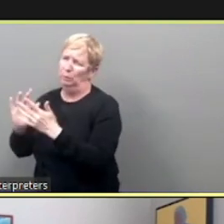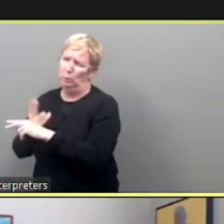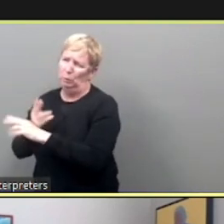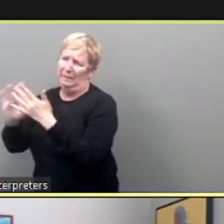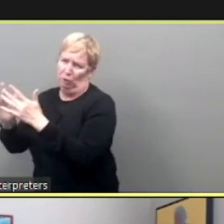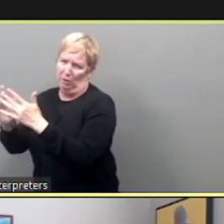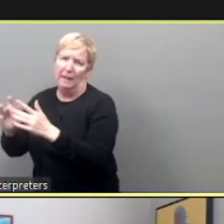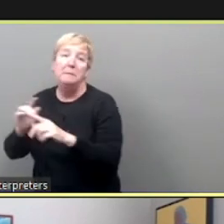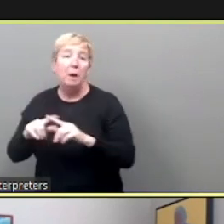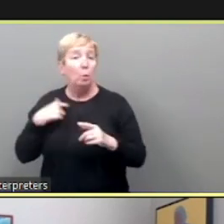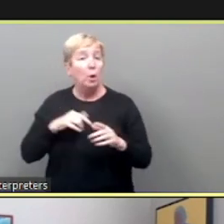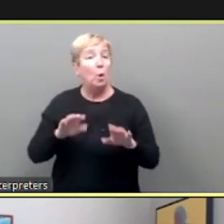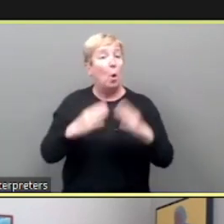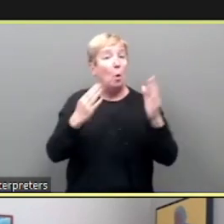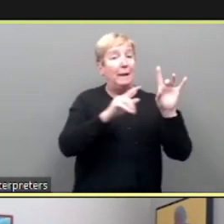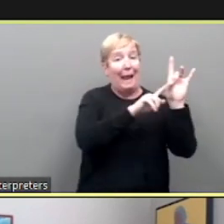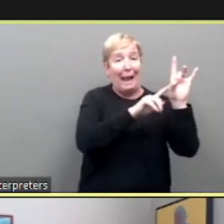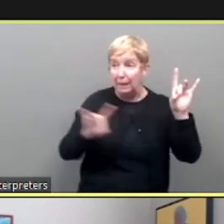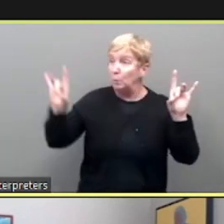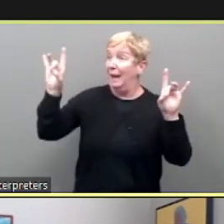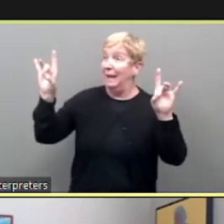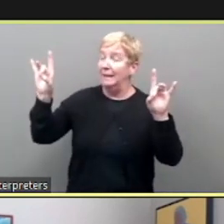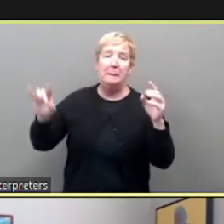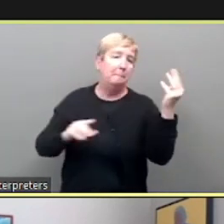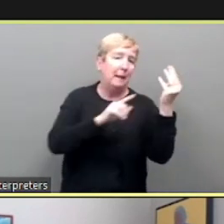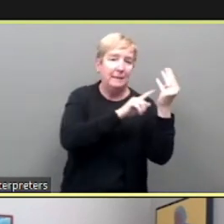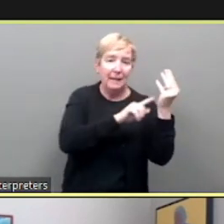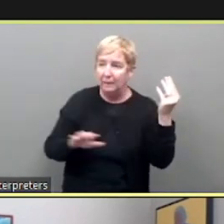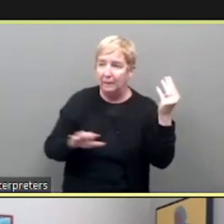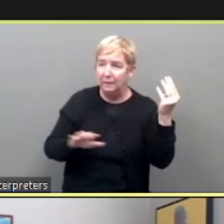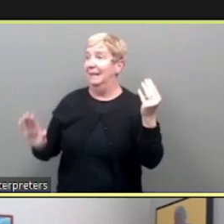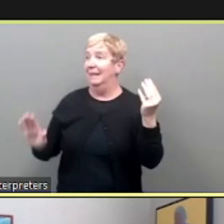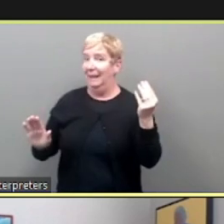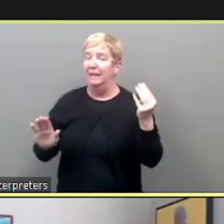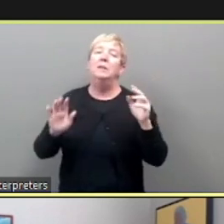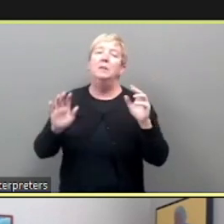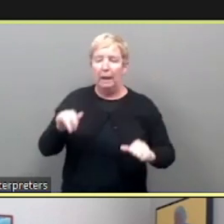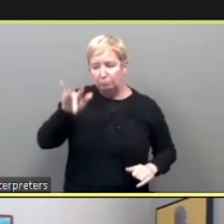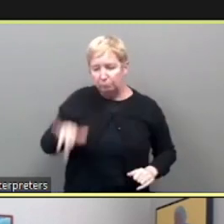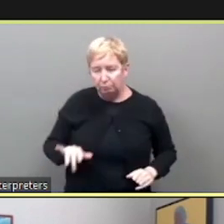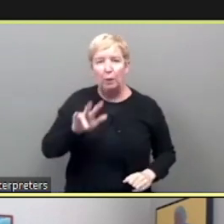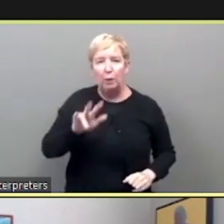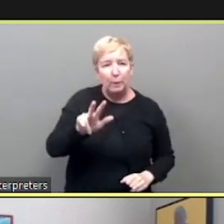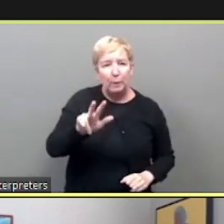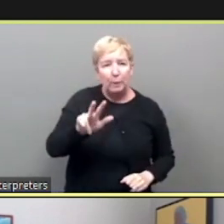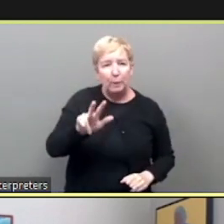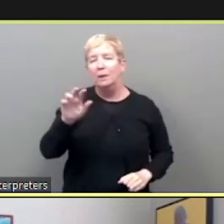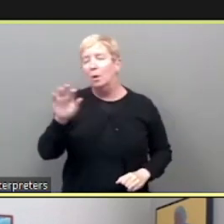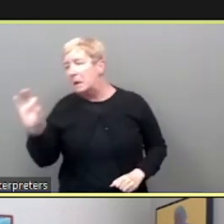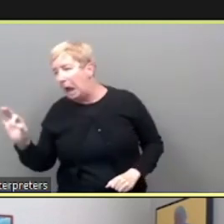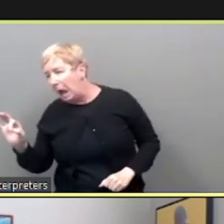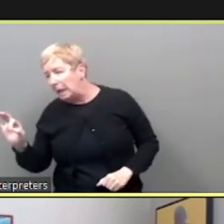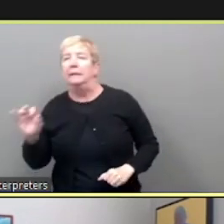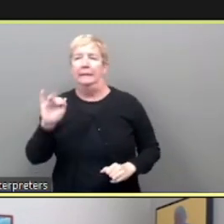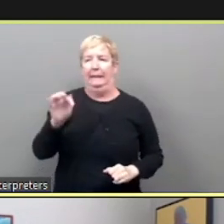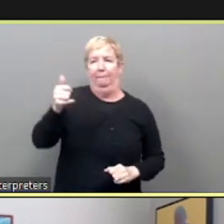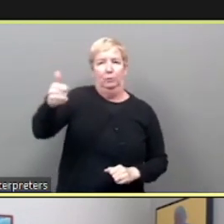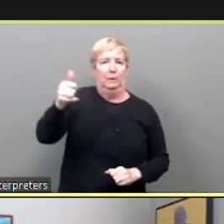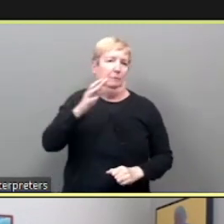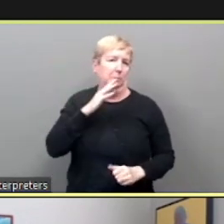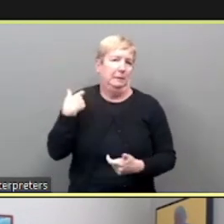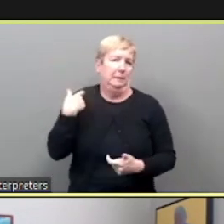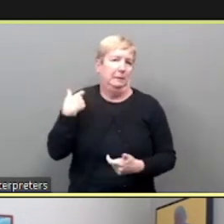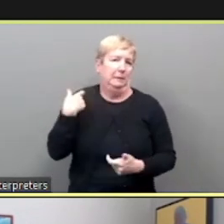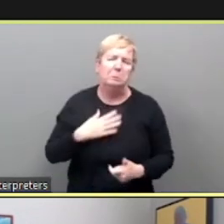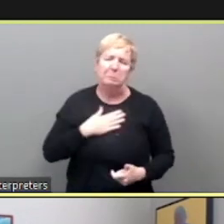week. And you can do option 3 or 9 if you're a Spanish speaker. So please use that if you're having